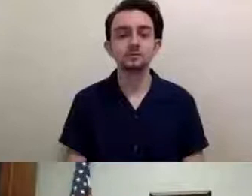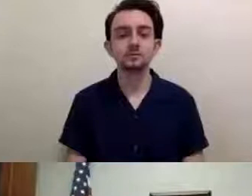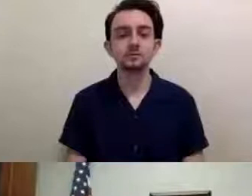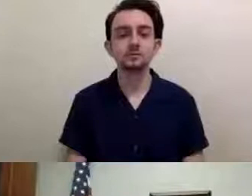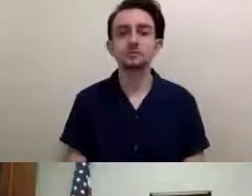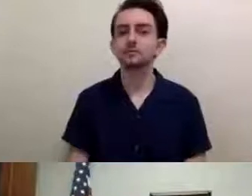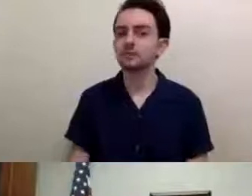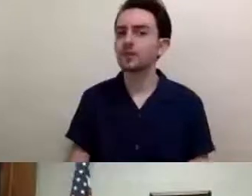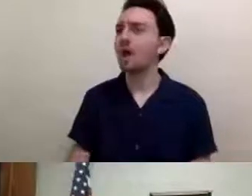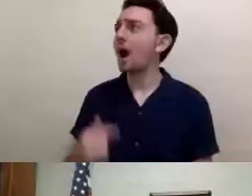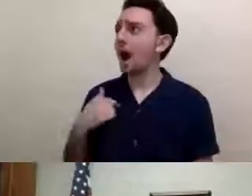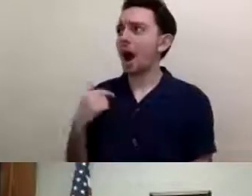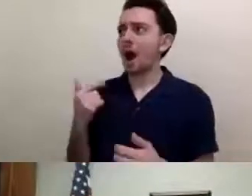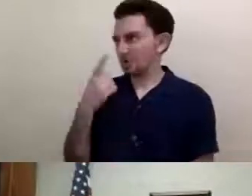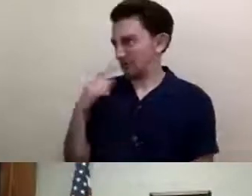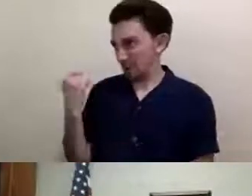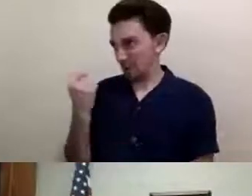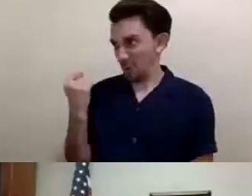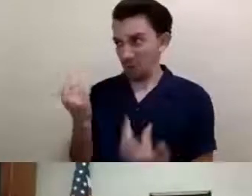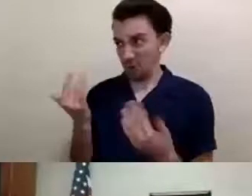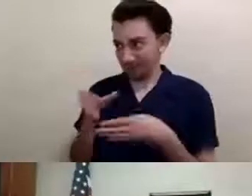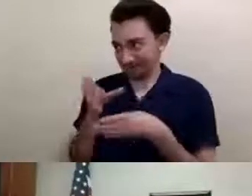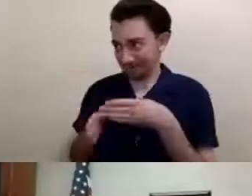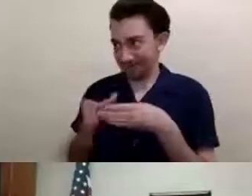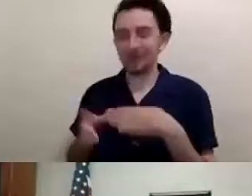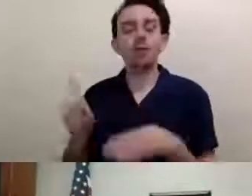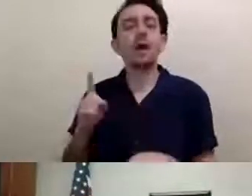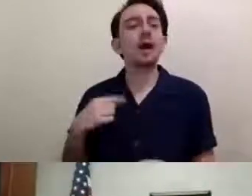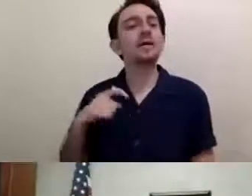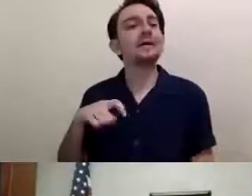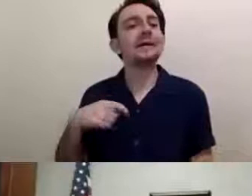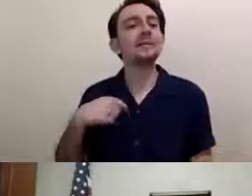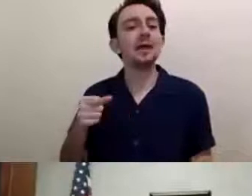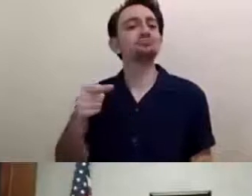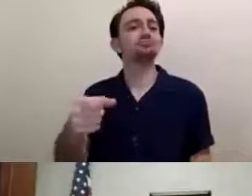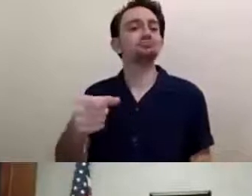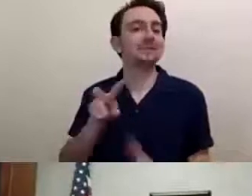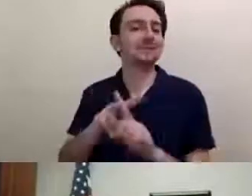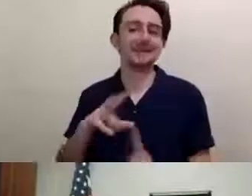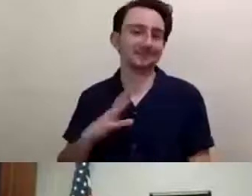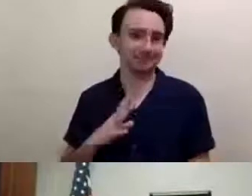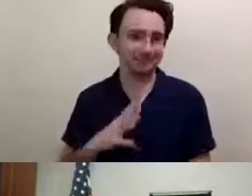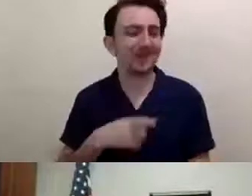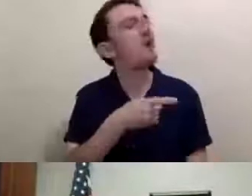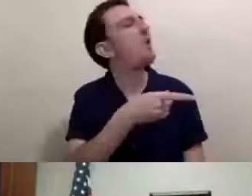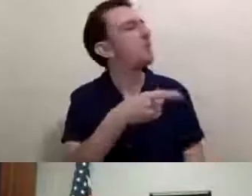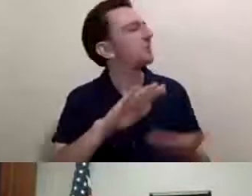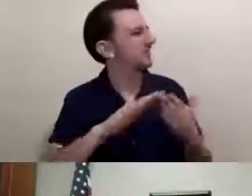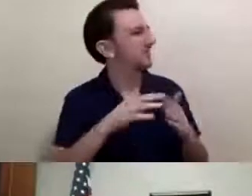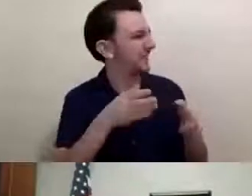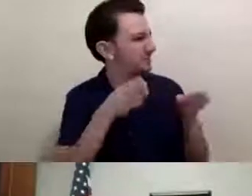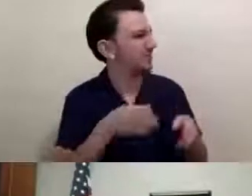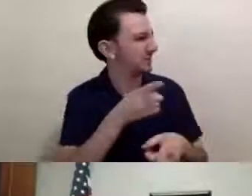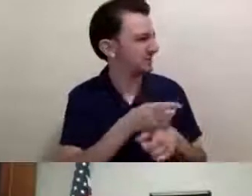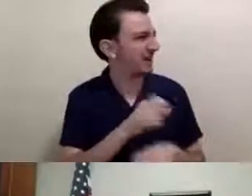I'm gonna wait till the end and see where you need me. Although probably. Oh, I forget, you're a city person. I'm a city person,